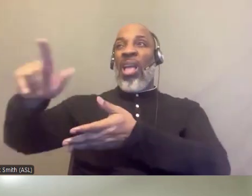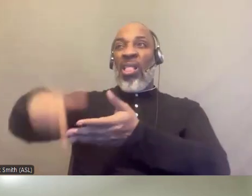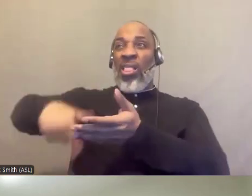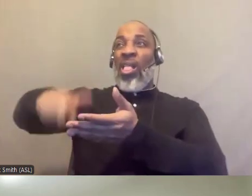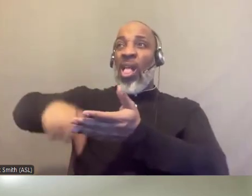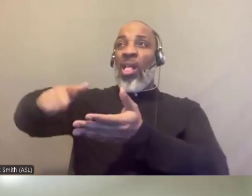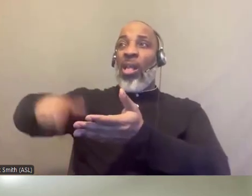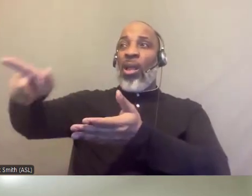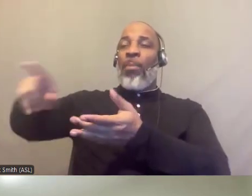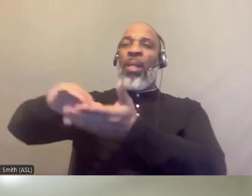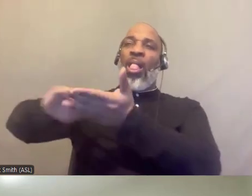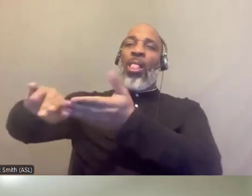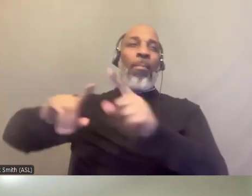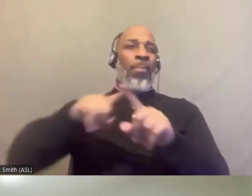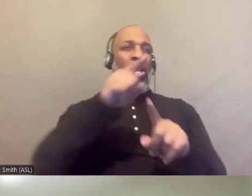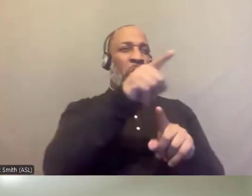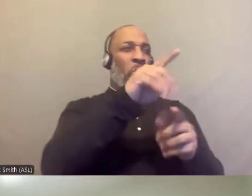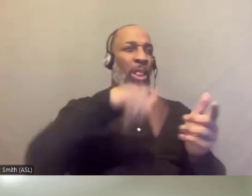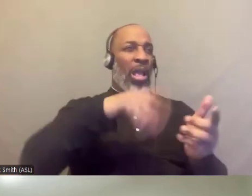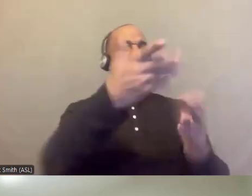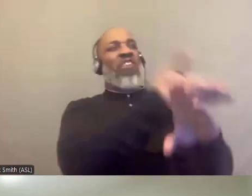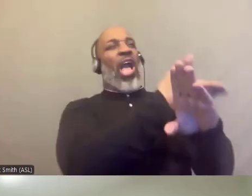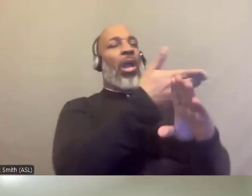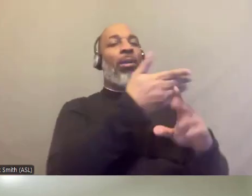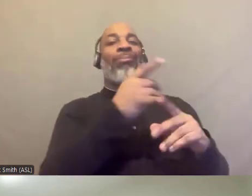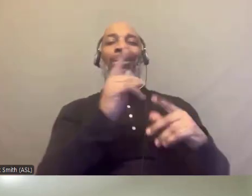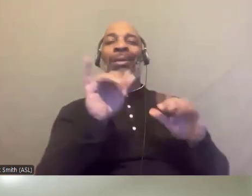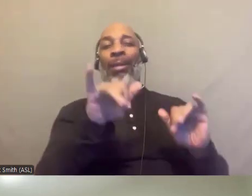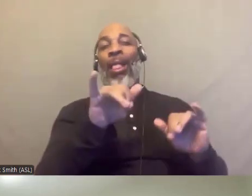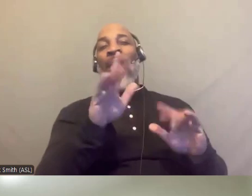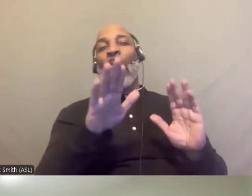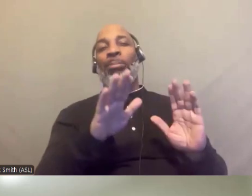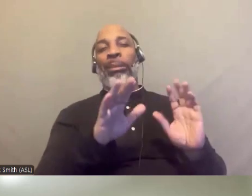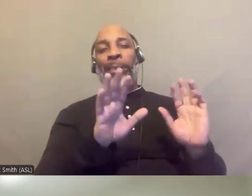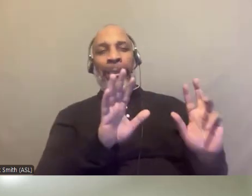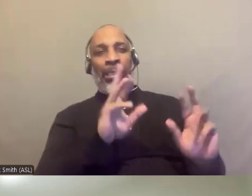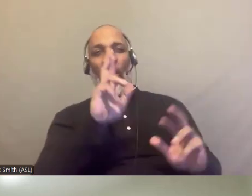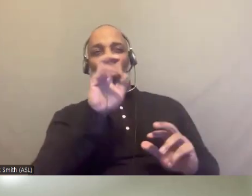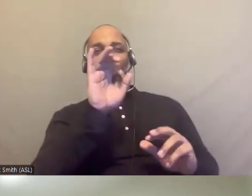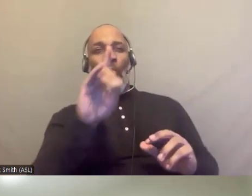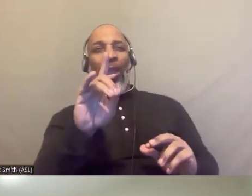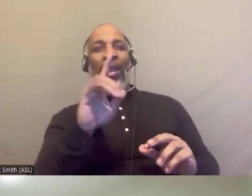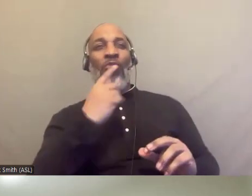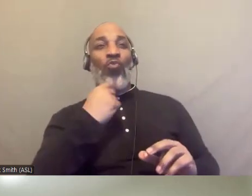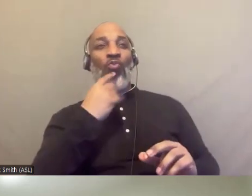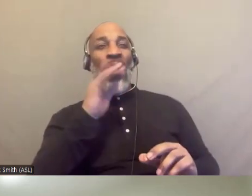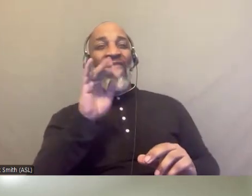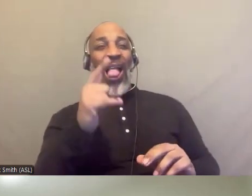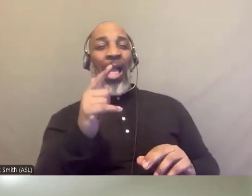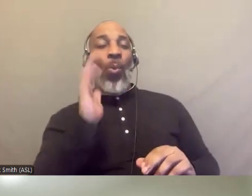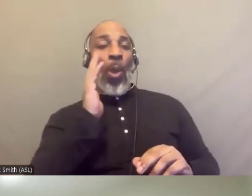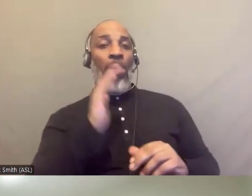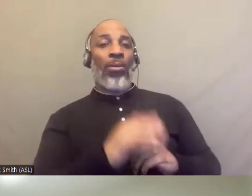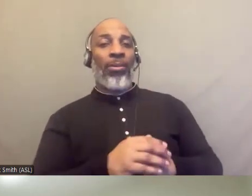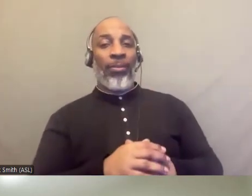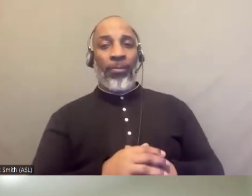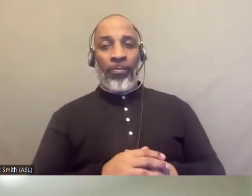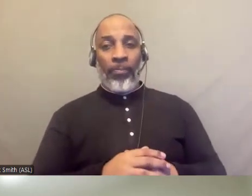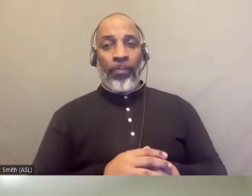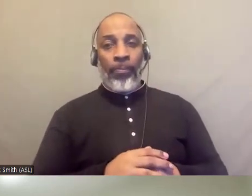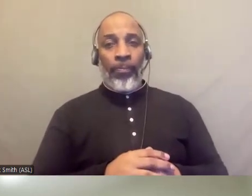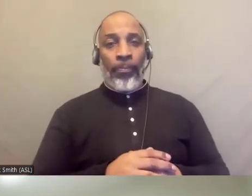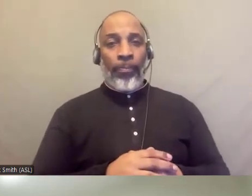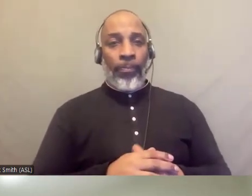then that would at least raise some red flags. Yeah. All right, let's move to the next slide, which has to do